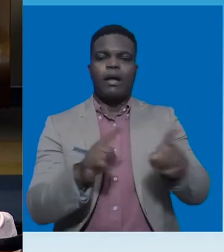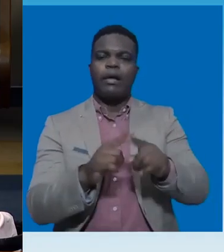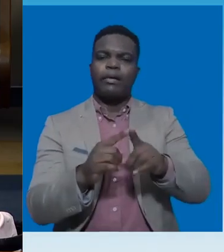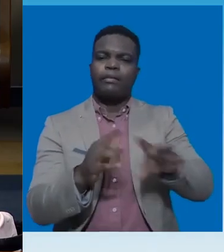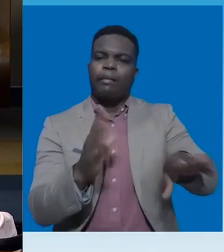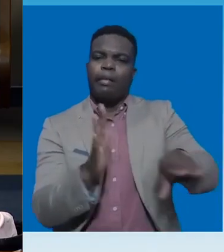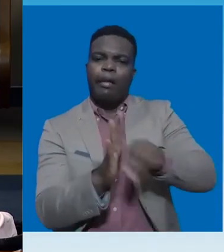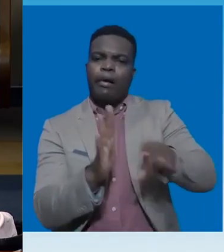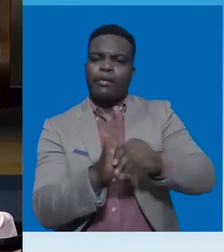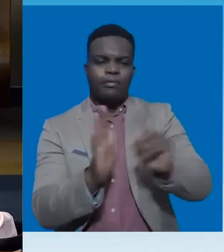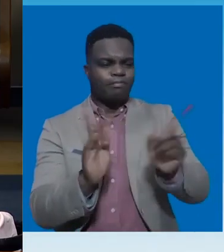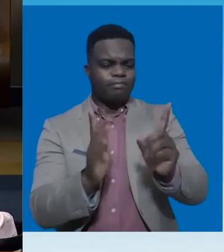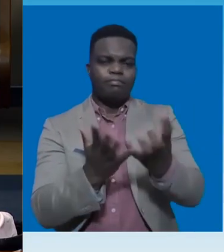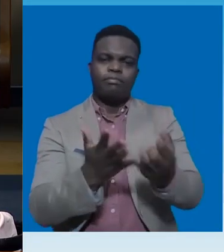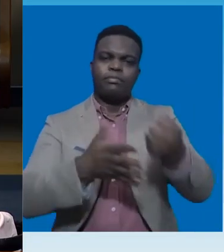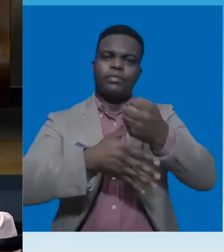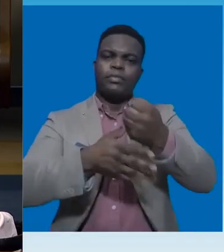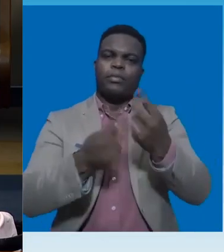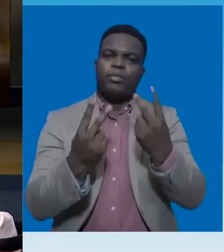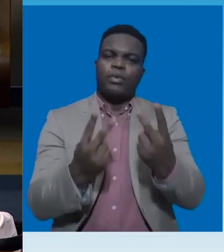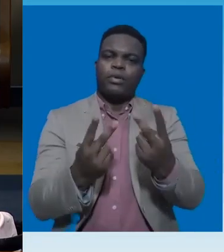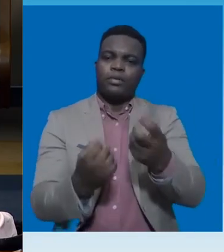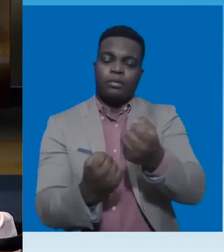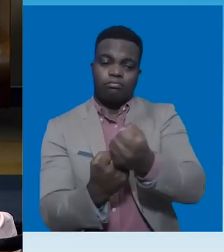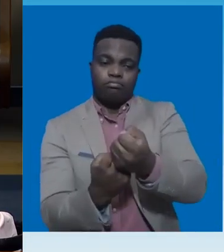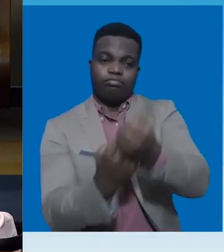of accountability and impact.